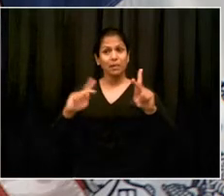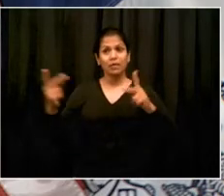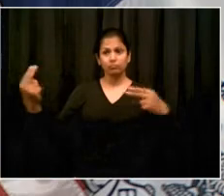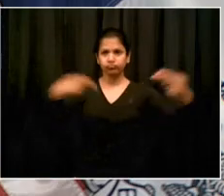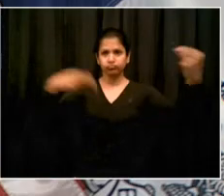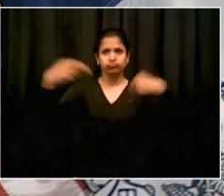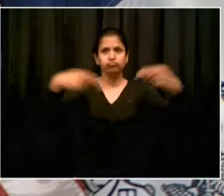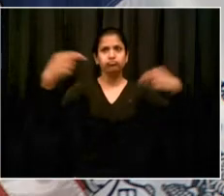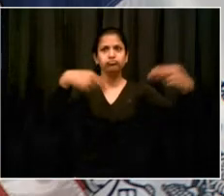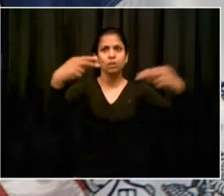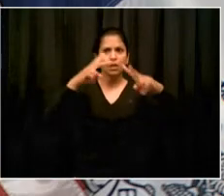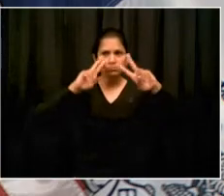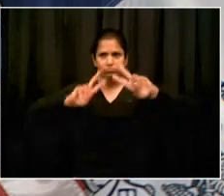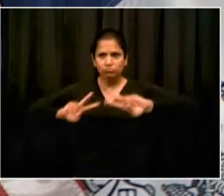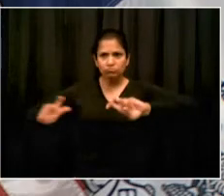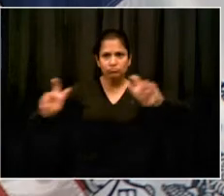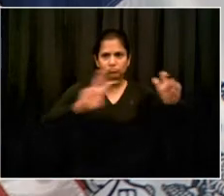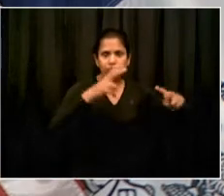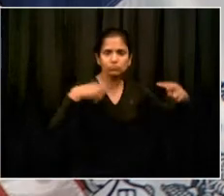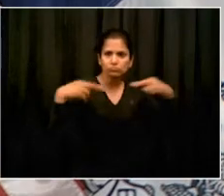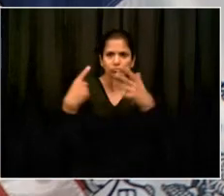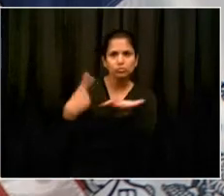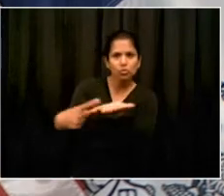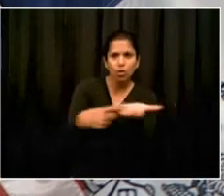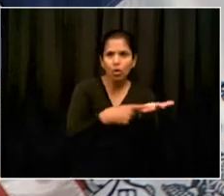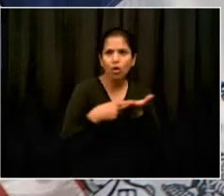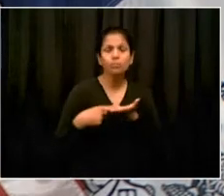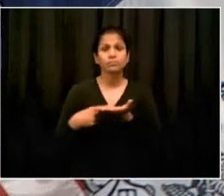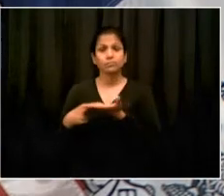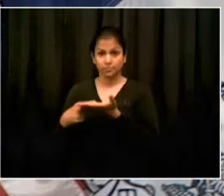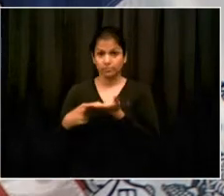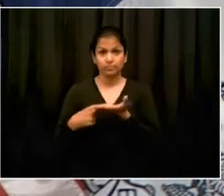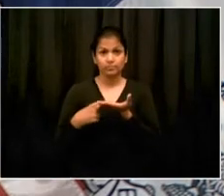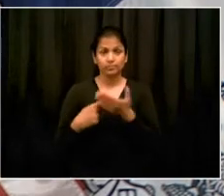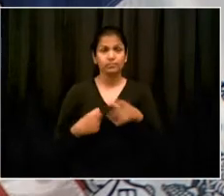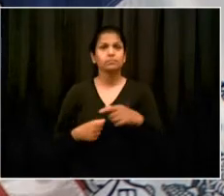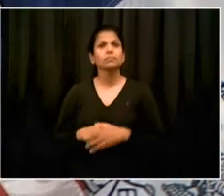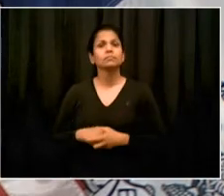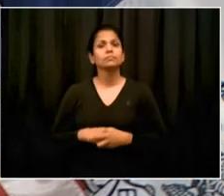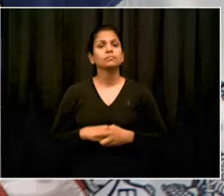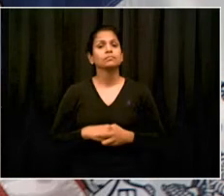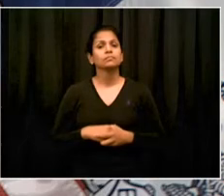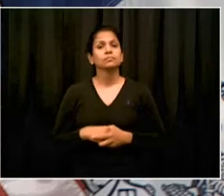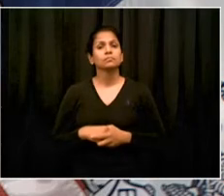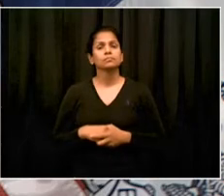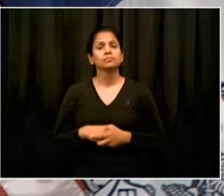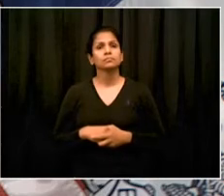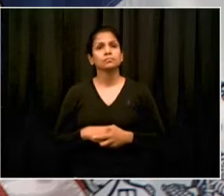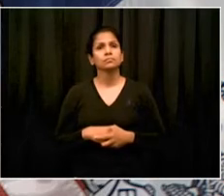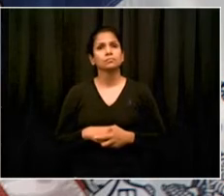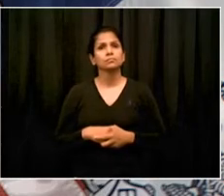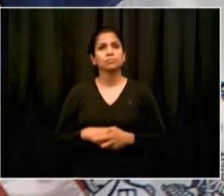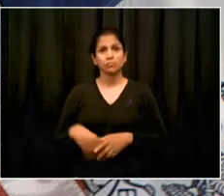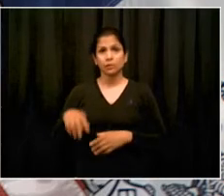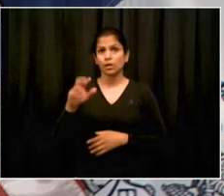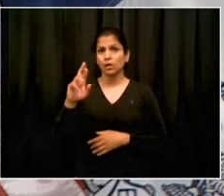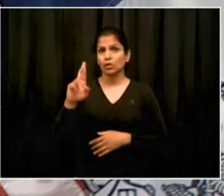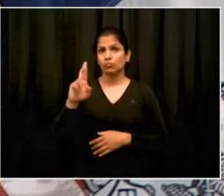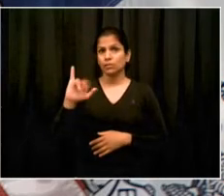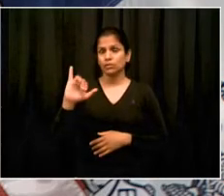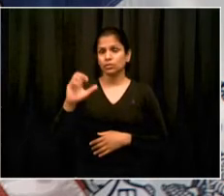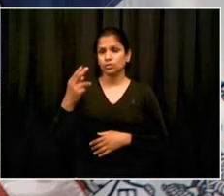well. You want to add, Doc? No, sir, nothing to add. Okay, go ahead. The next is Rich Lamb from WCBS 880.